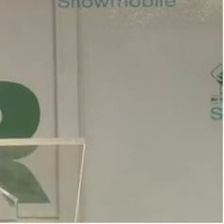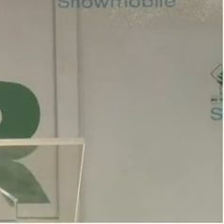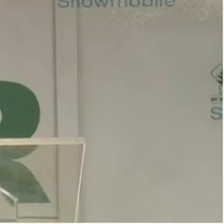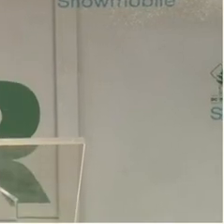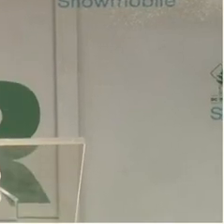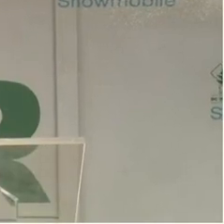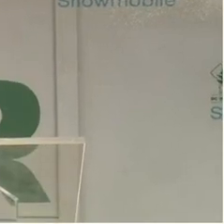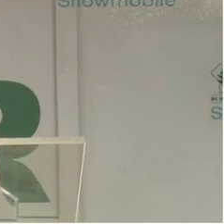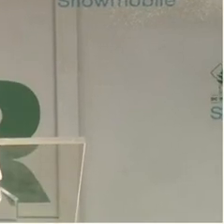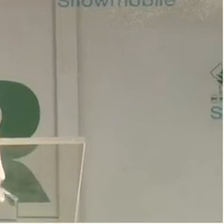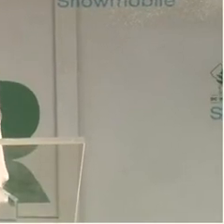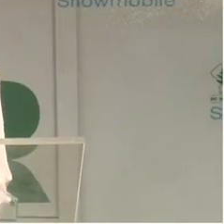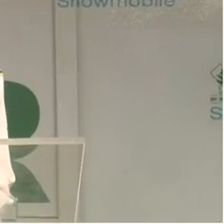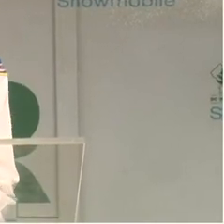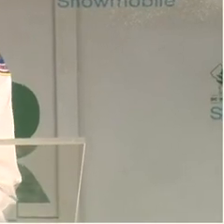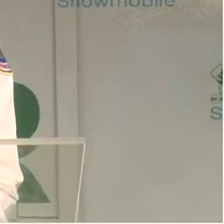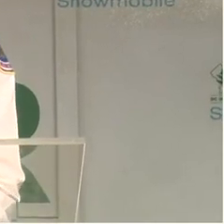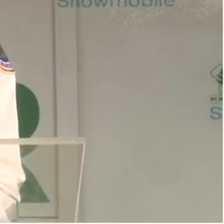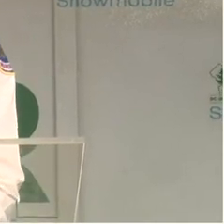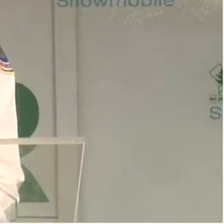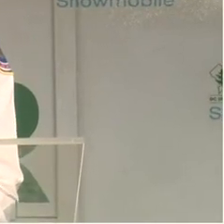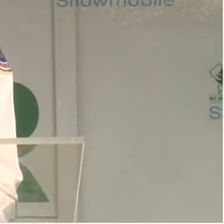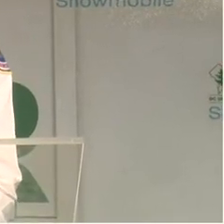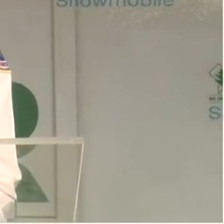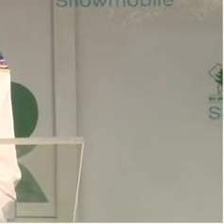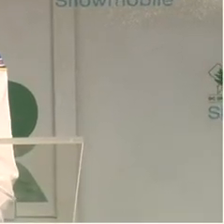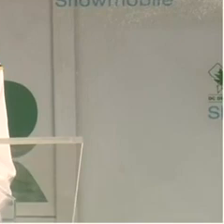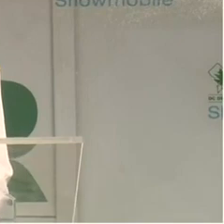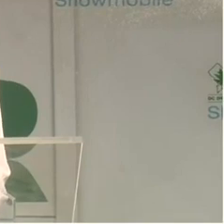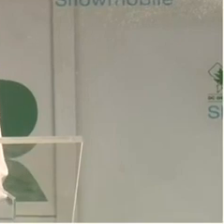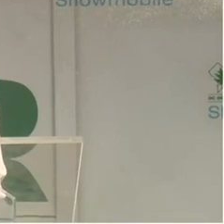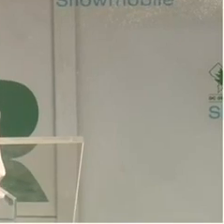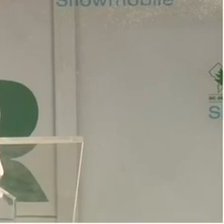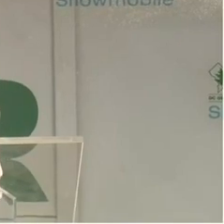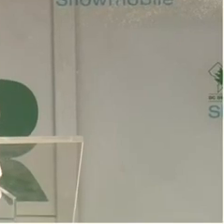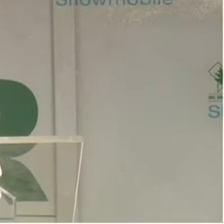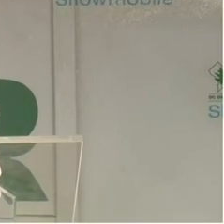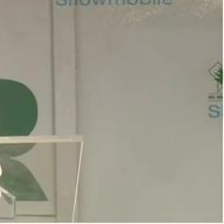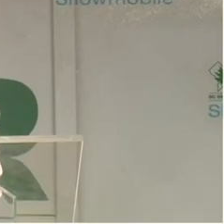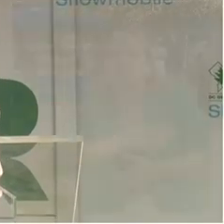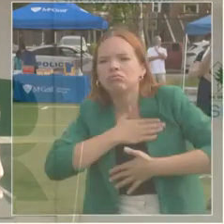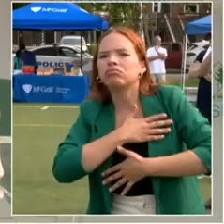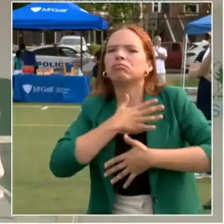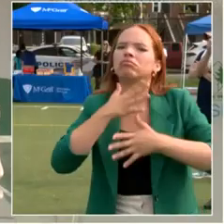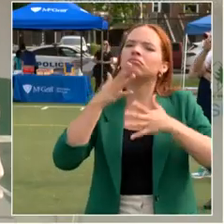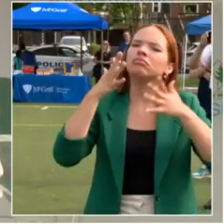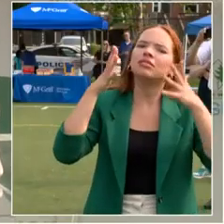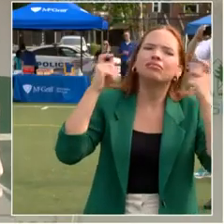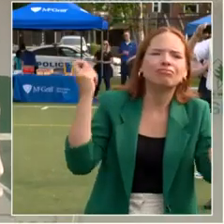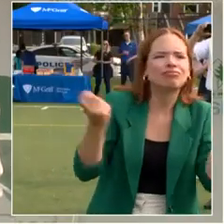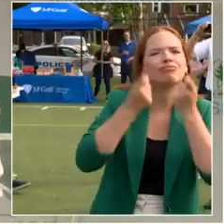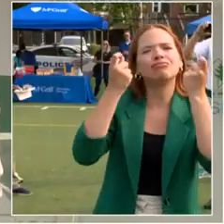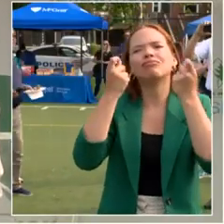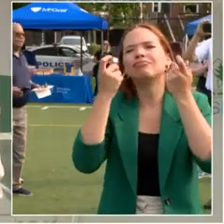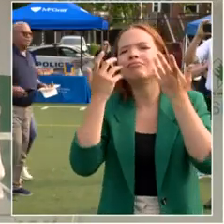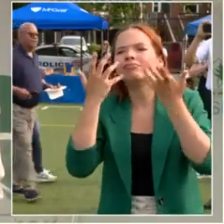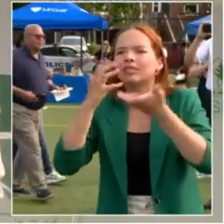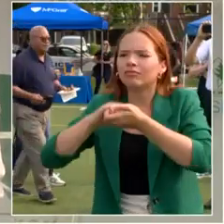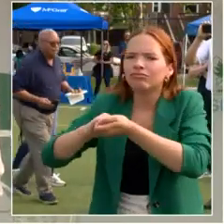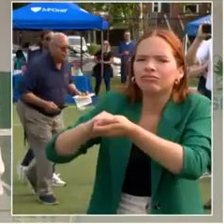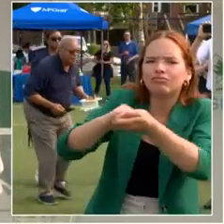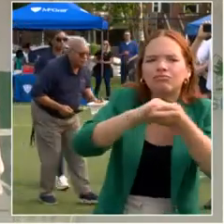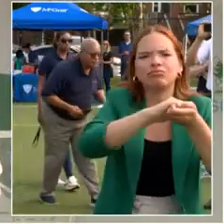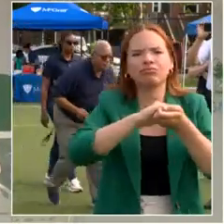and strengthen the bonds that make our communities safer. Tonight, we gather not just as neighbors, but as one